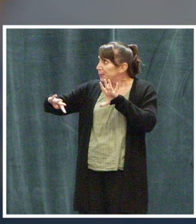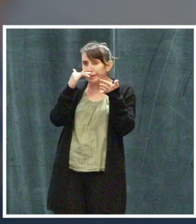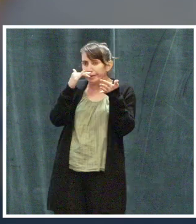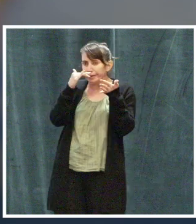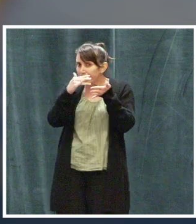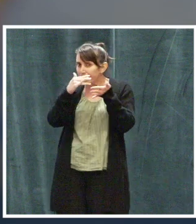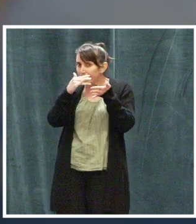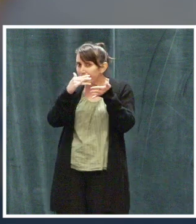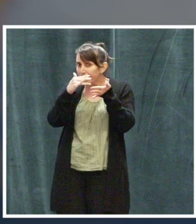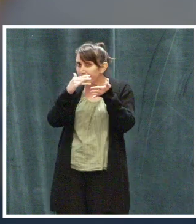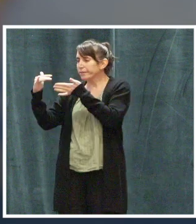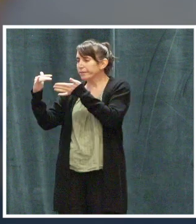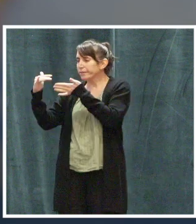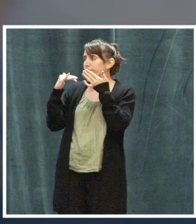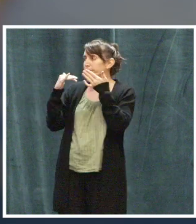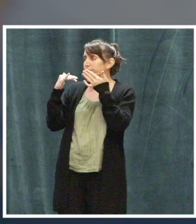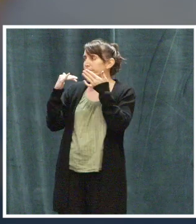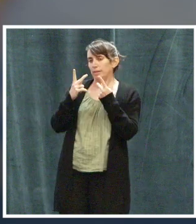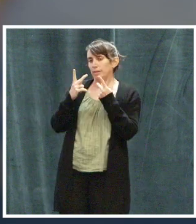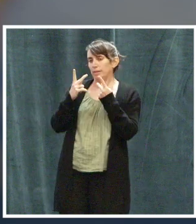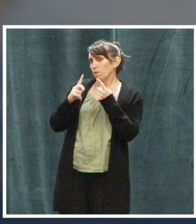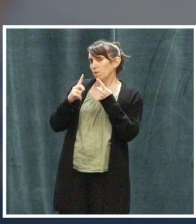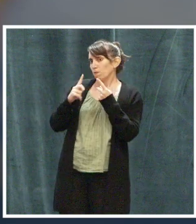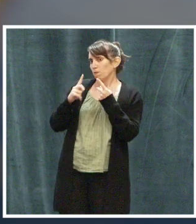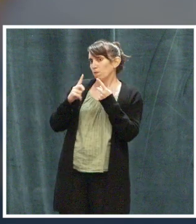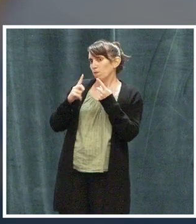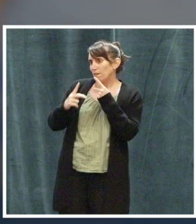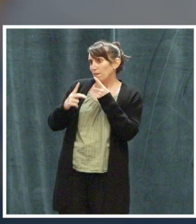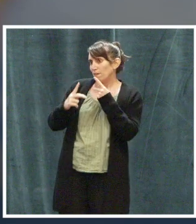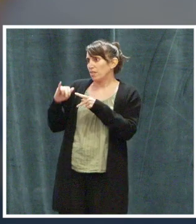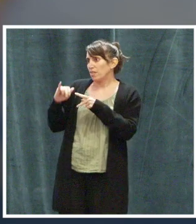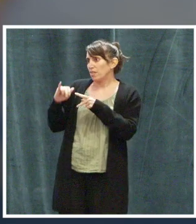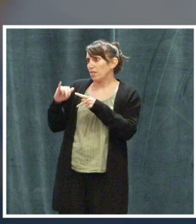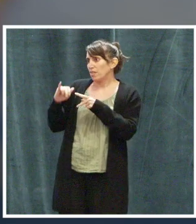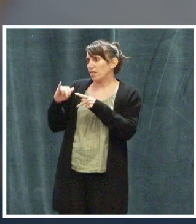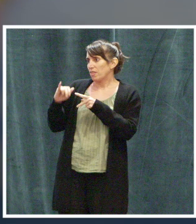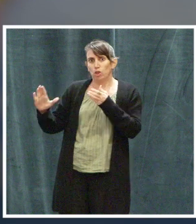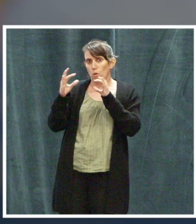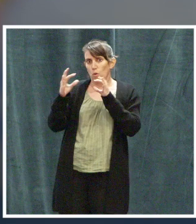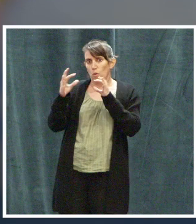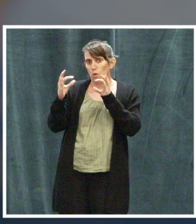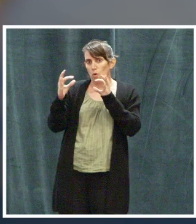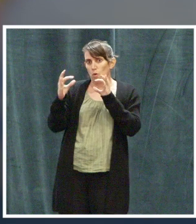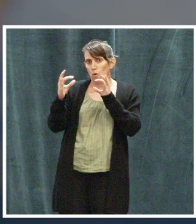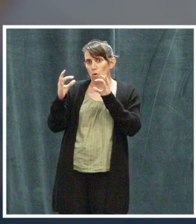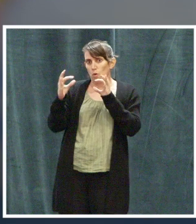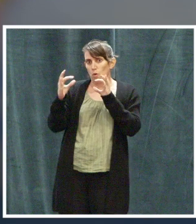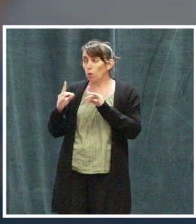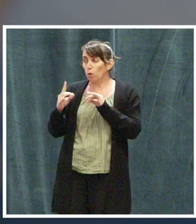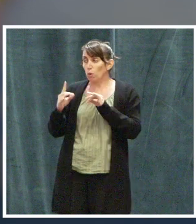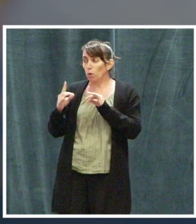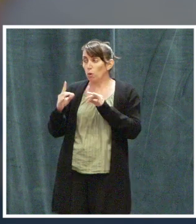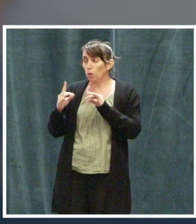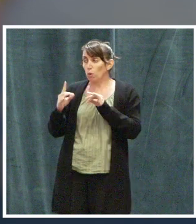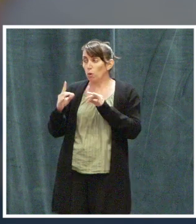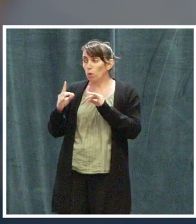first iteration of, and we're really looking for input and feedback. We have heard that folks want to see a sample to understand